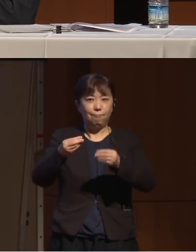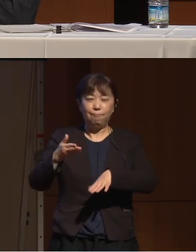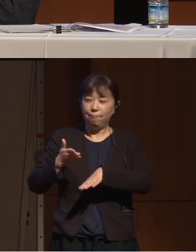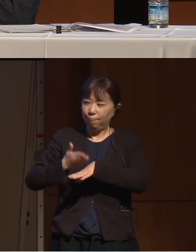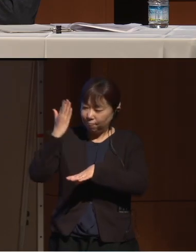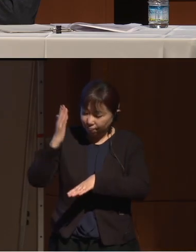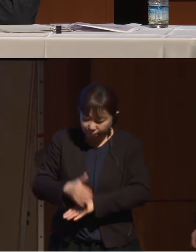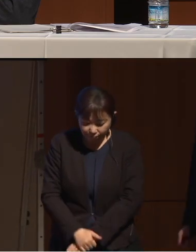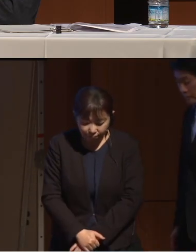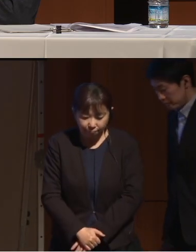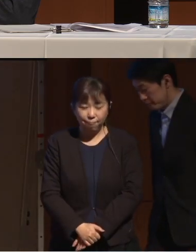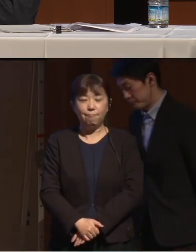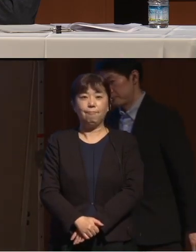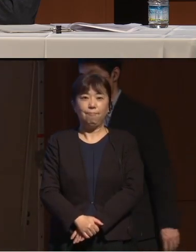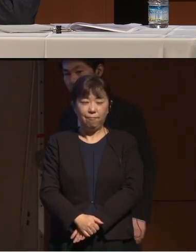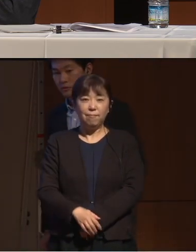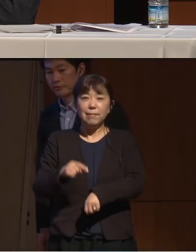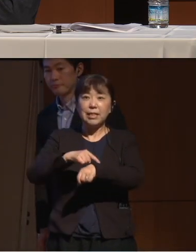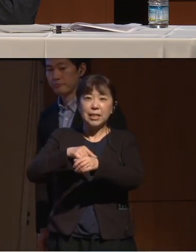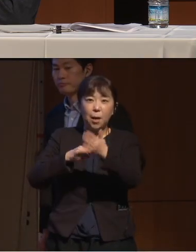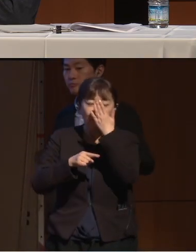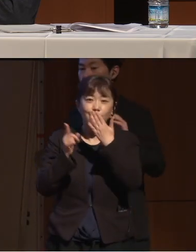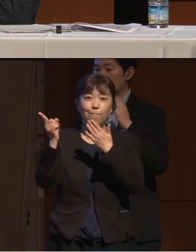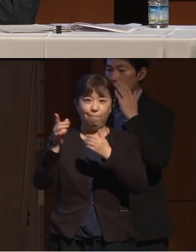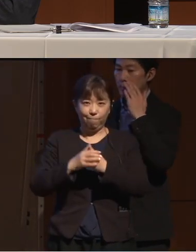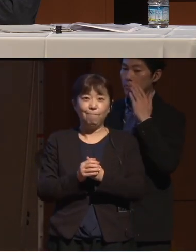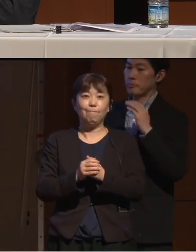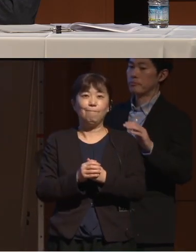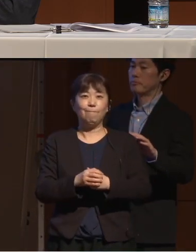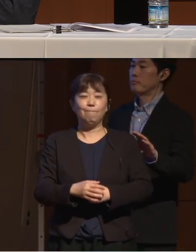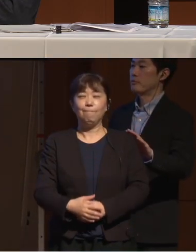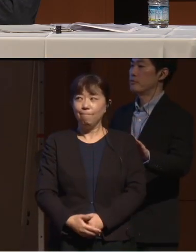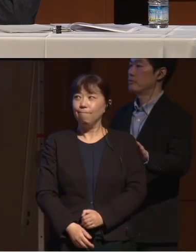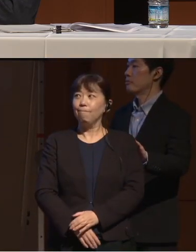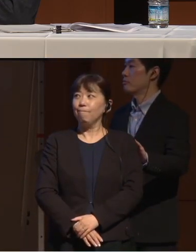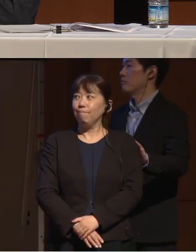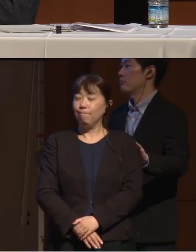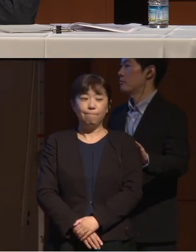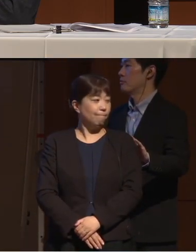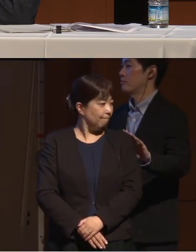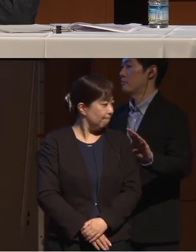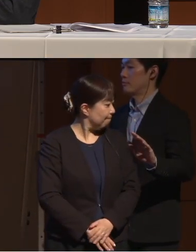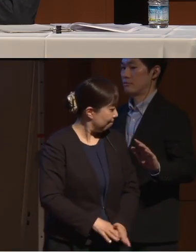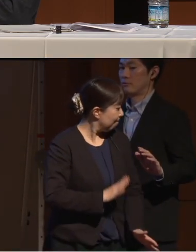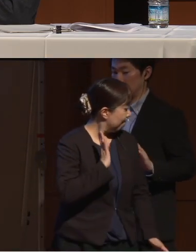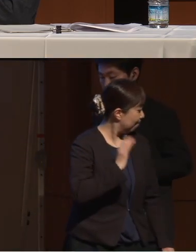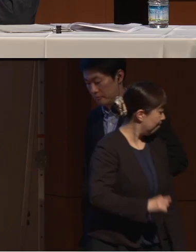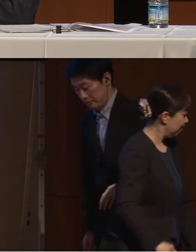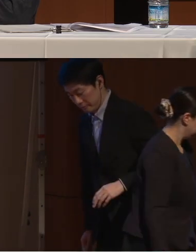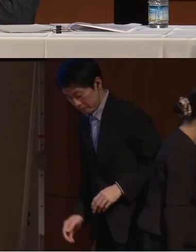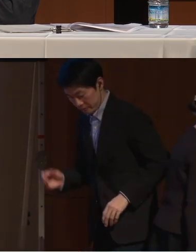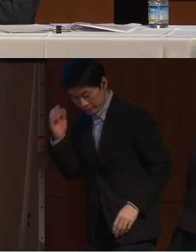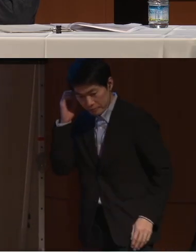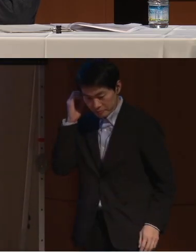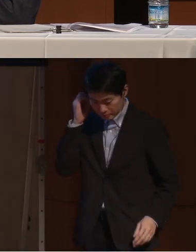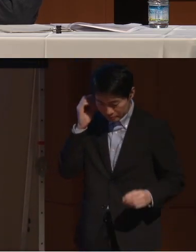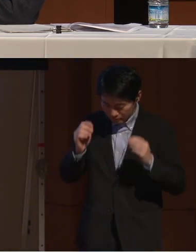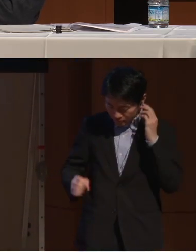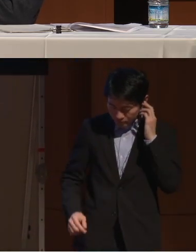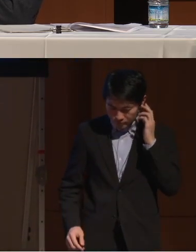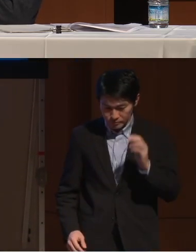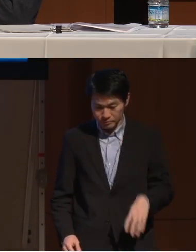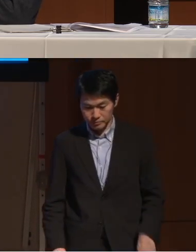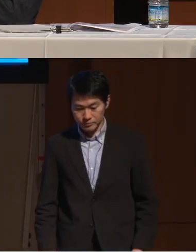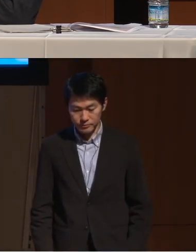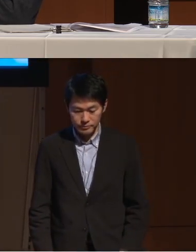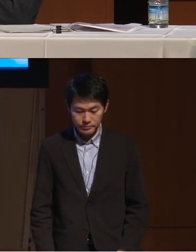Unfortunately, time we can share is limited, and we have to close the discussion soon. So I would like